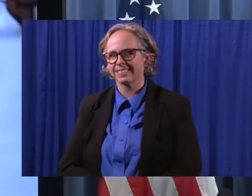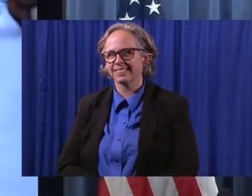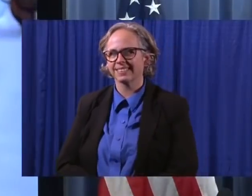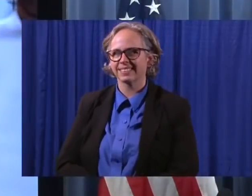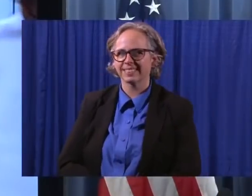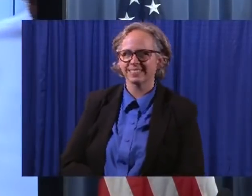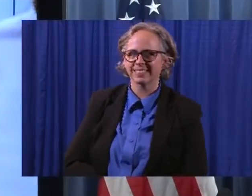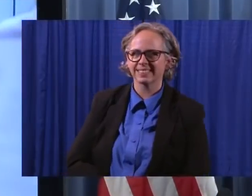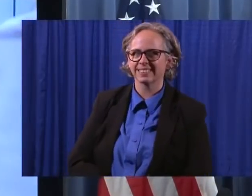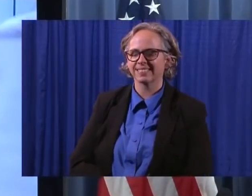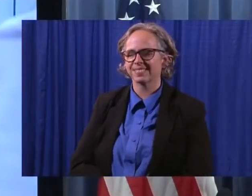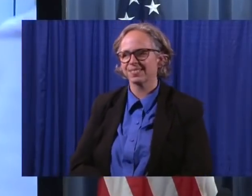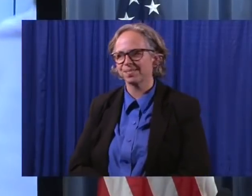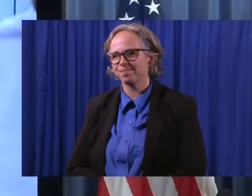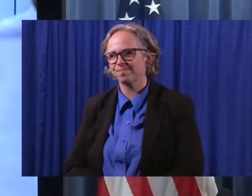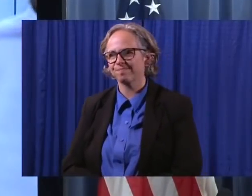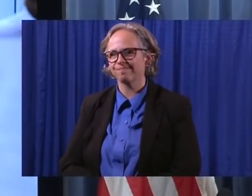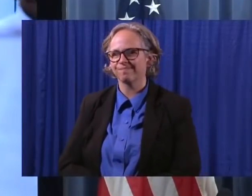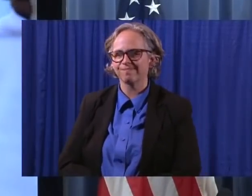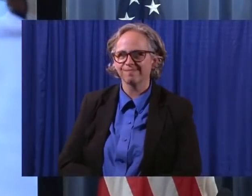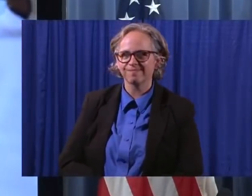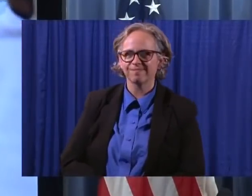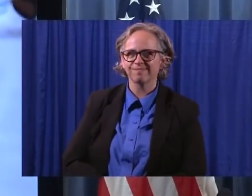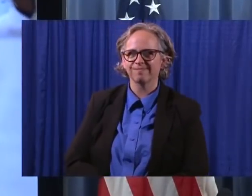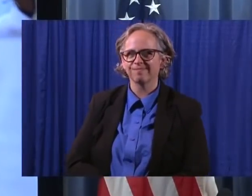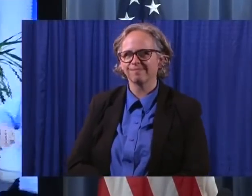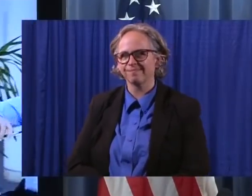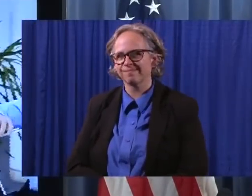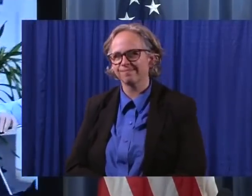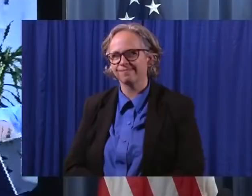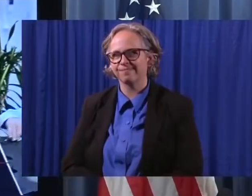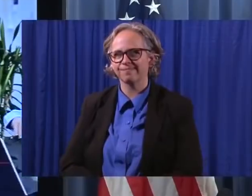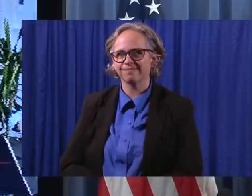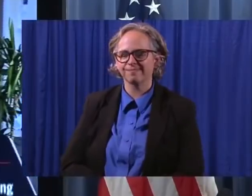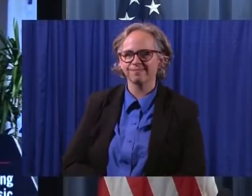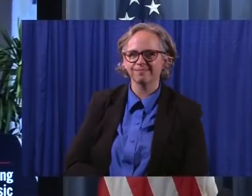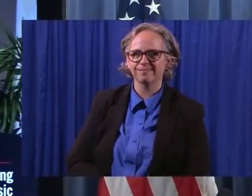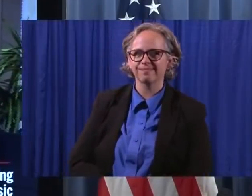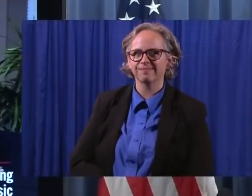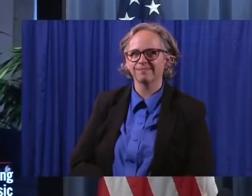Renowned, so I felt honored that I could sit here and listen to them.